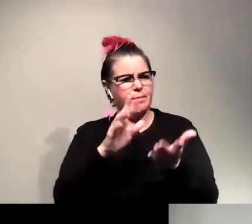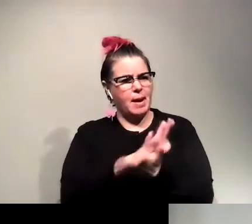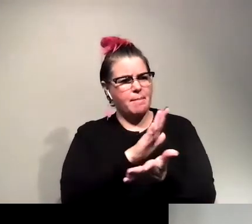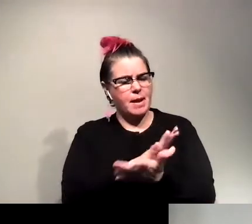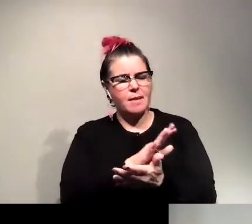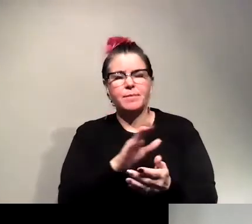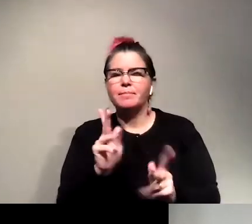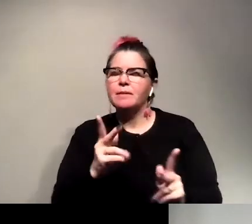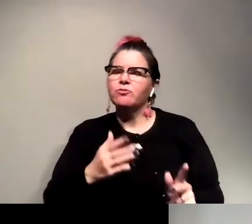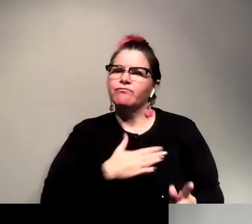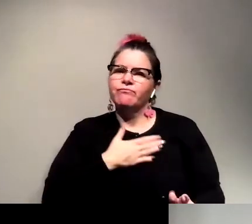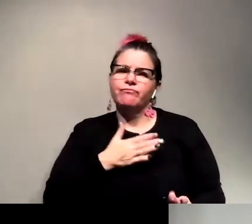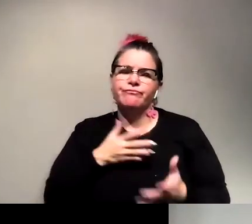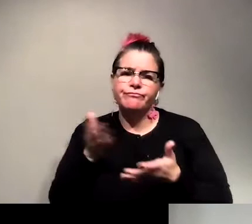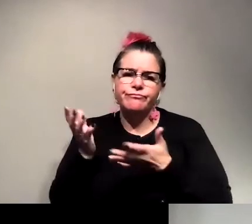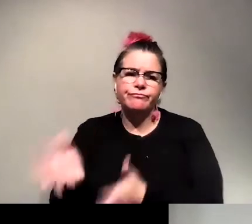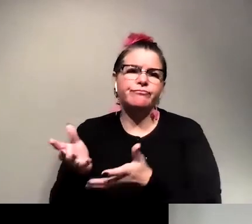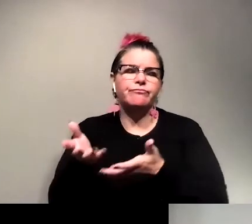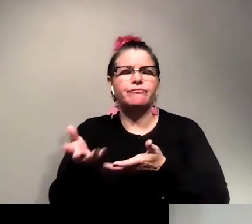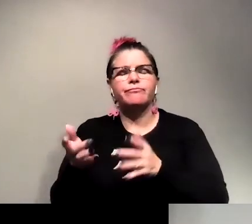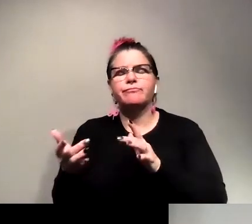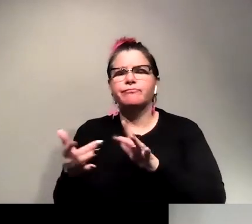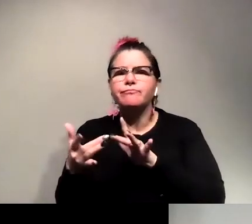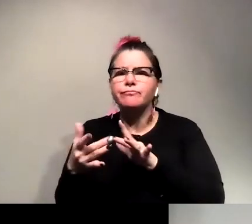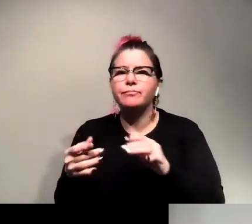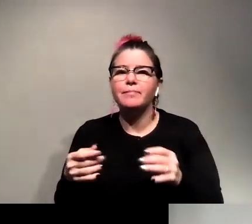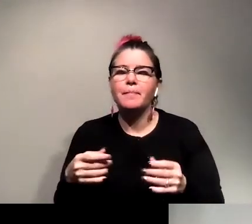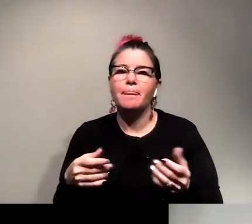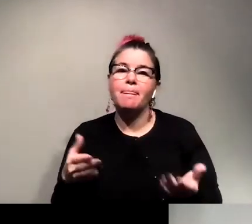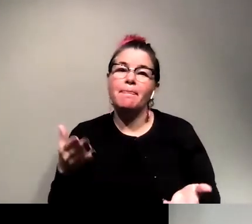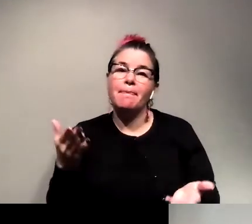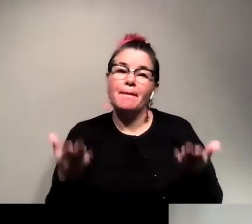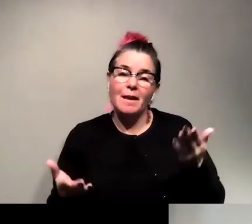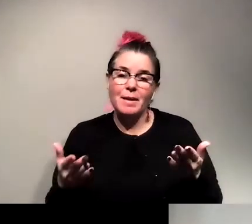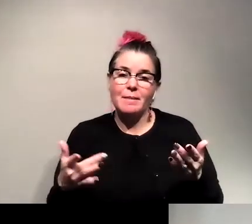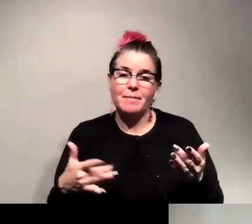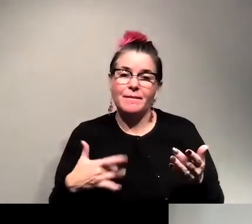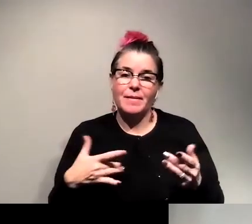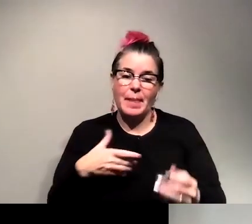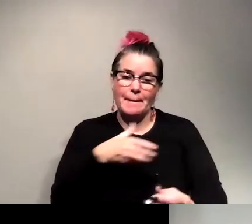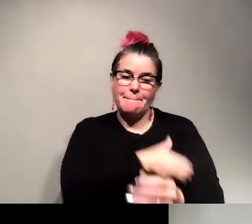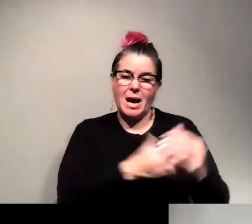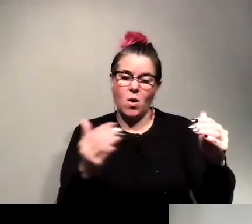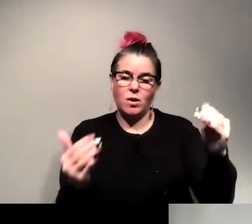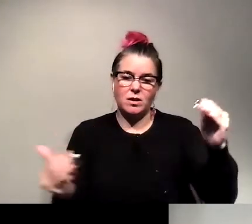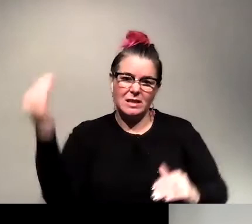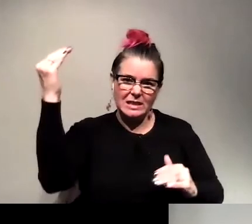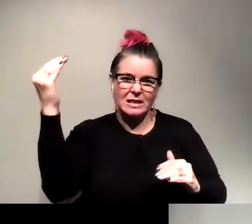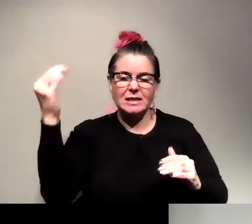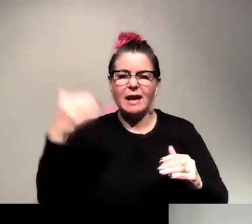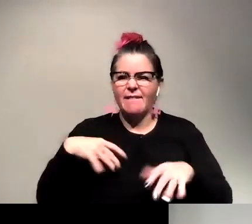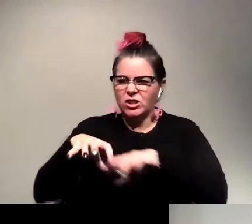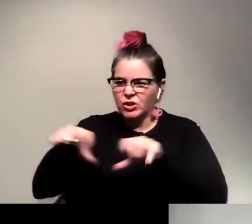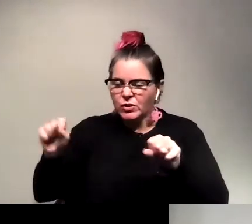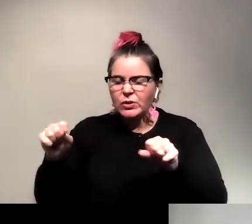happy to talk to you about what they do. And it may be a little bit nerve-wracking, right? Feeling kind of like that power dynamic, that person's got a degree.